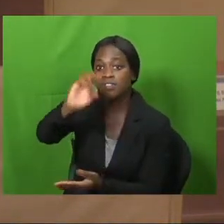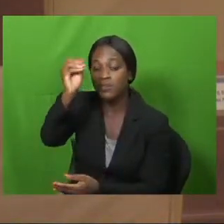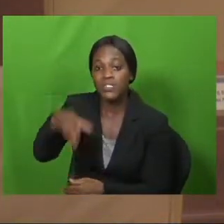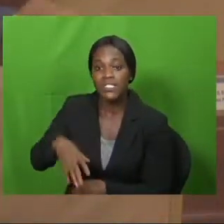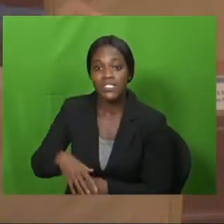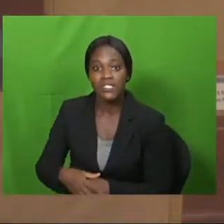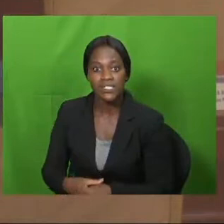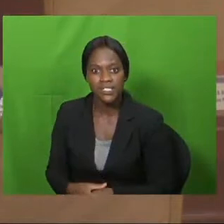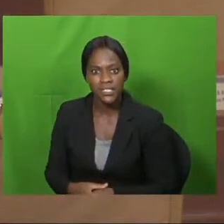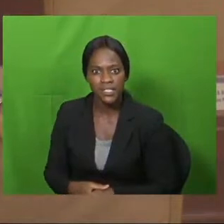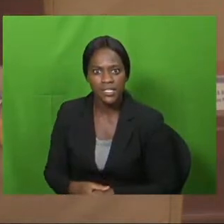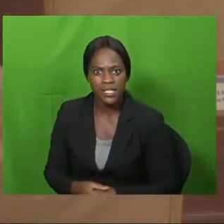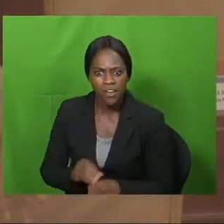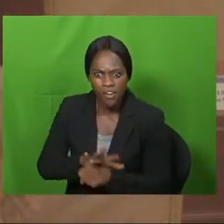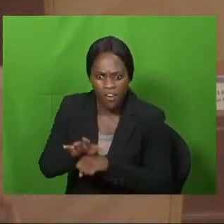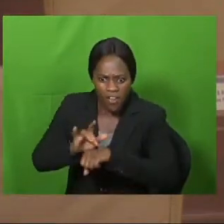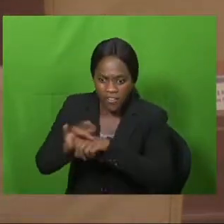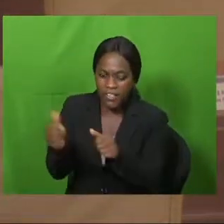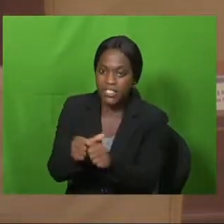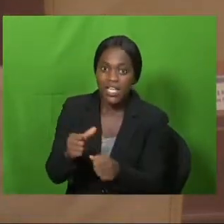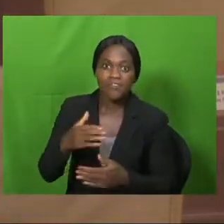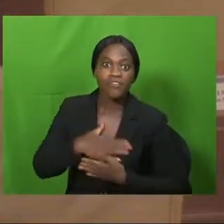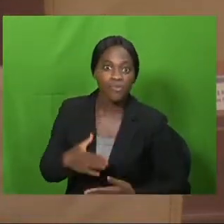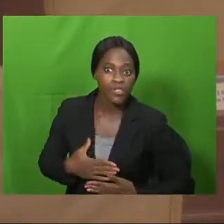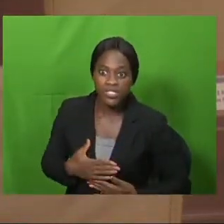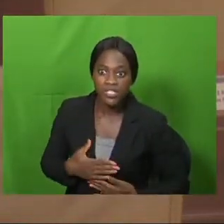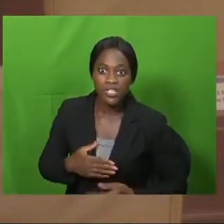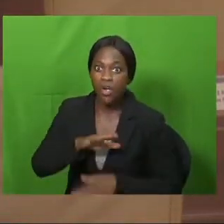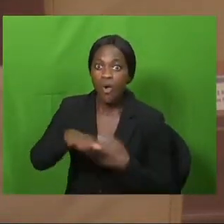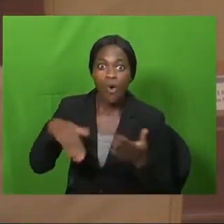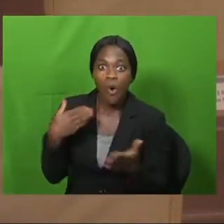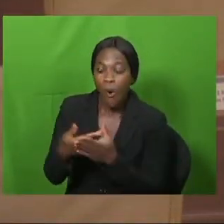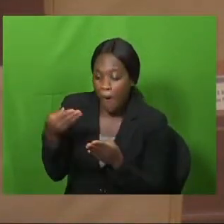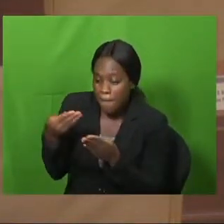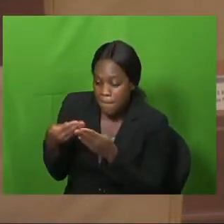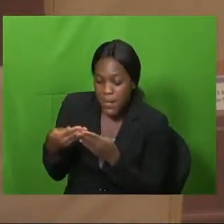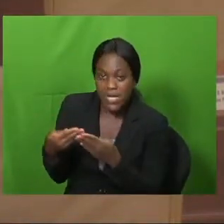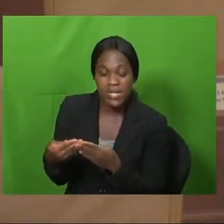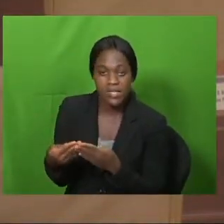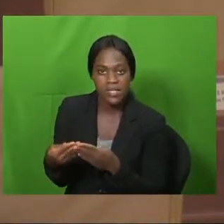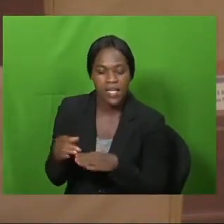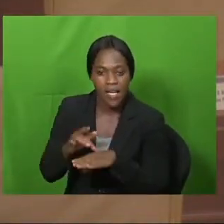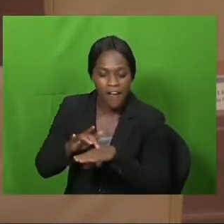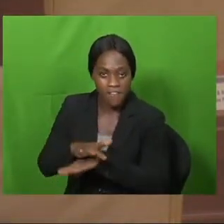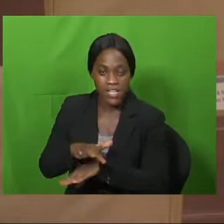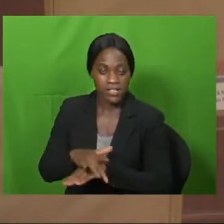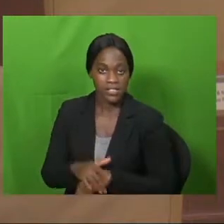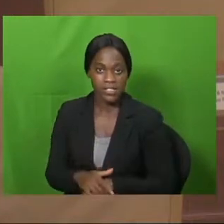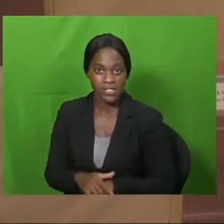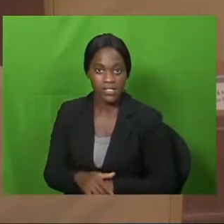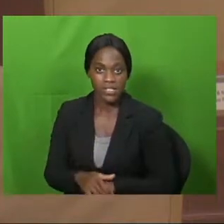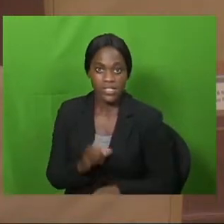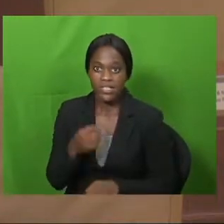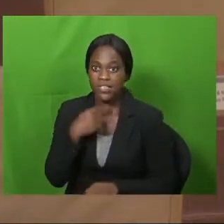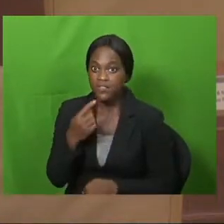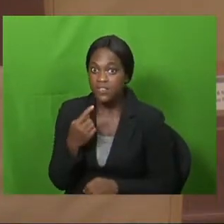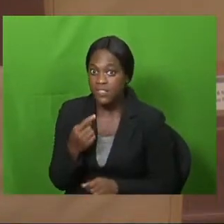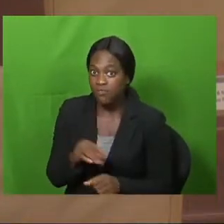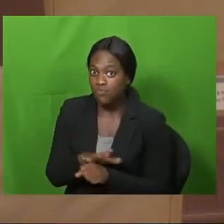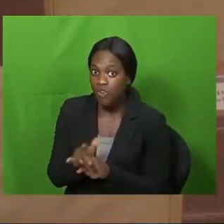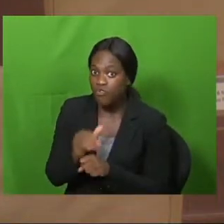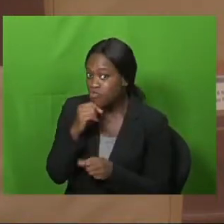COVID affects everybody. Yes. It affects all currencies. When they say there's COVID, it doesn't affect only the Ghanaian